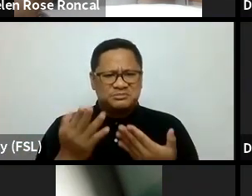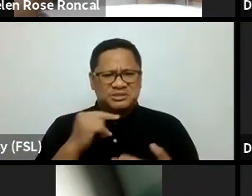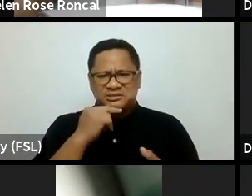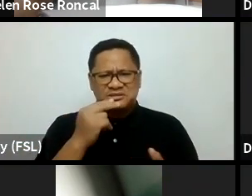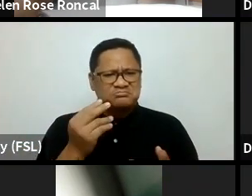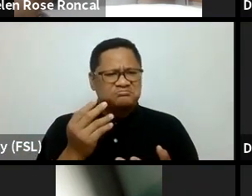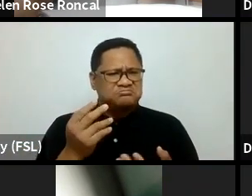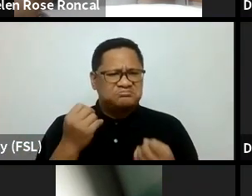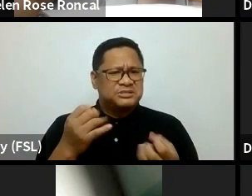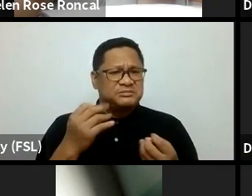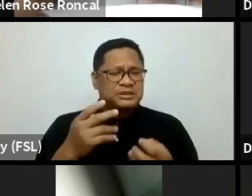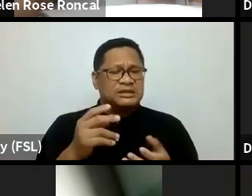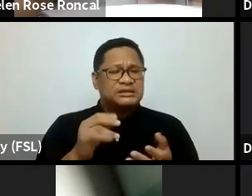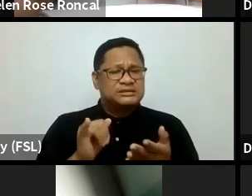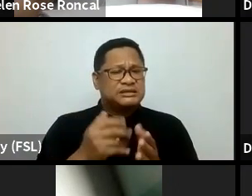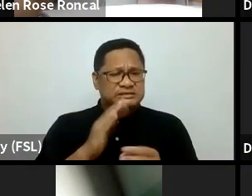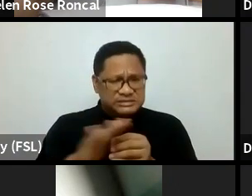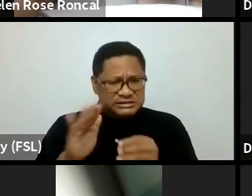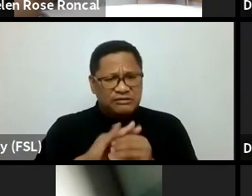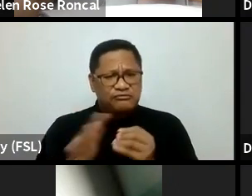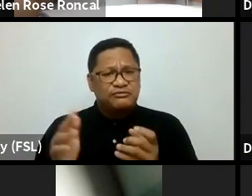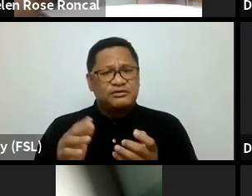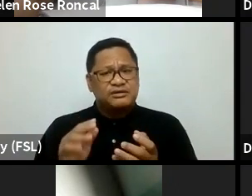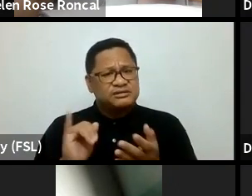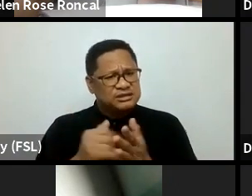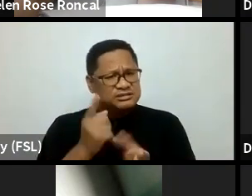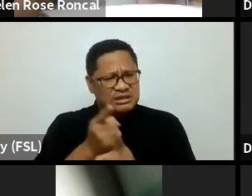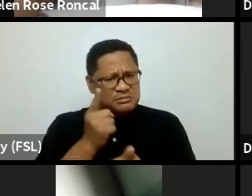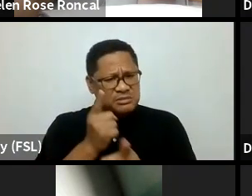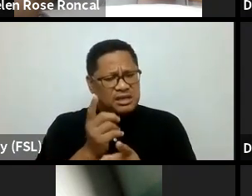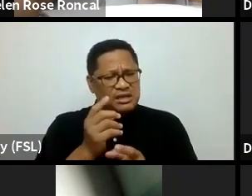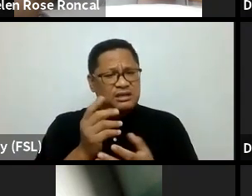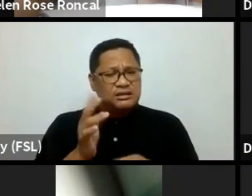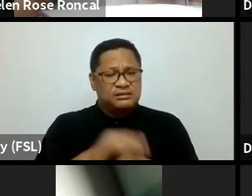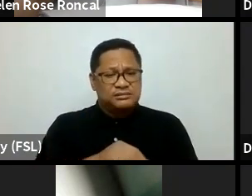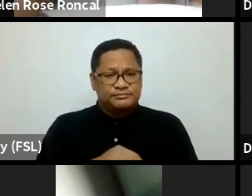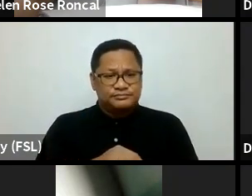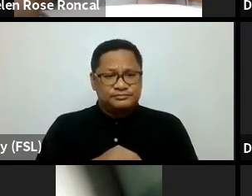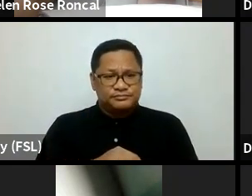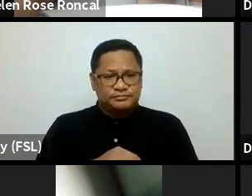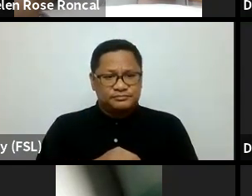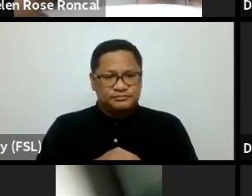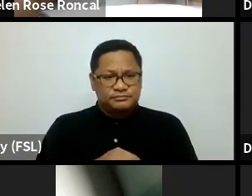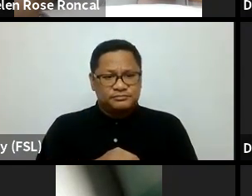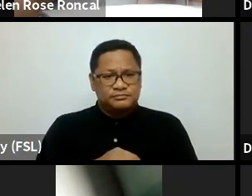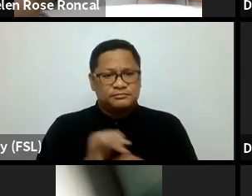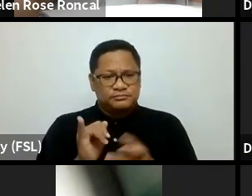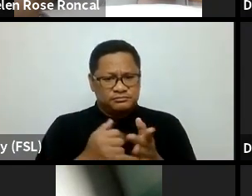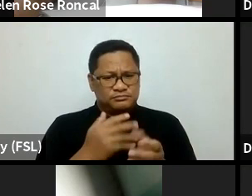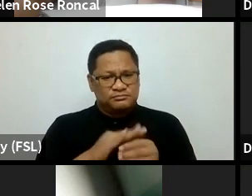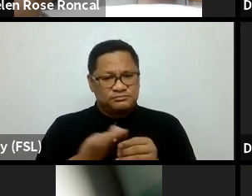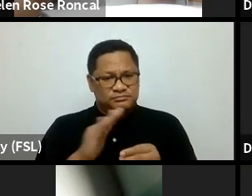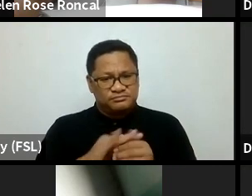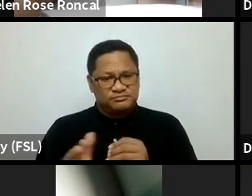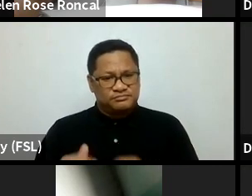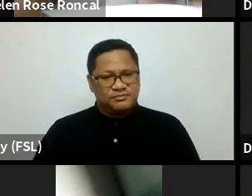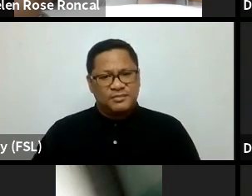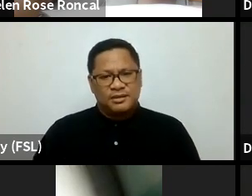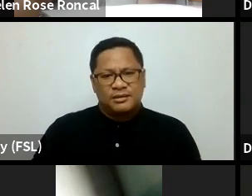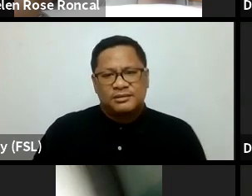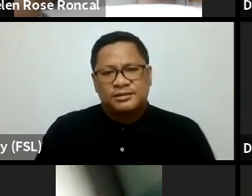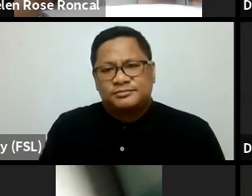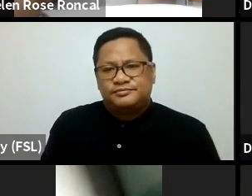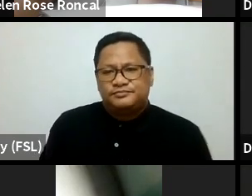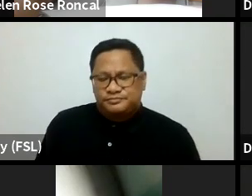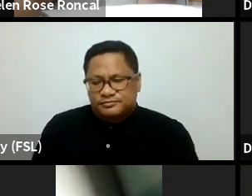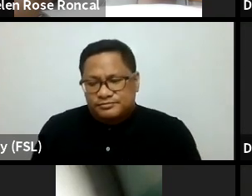just enough. Okay? Just changing. Maybe just enough. Okay? What would you do